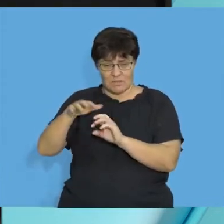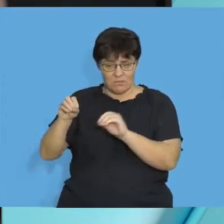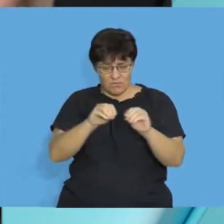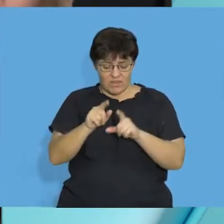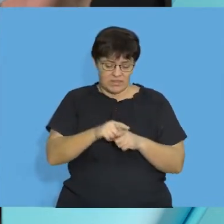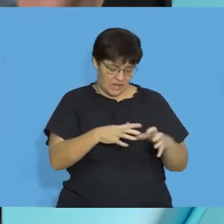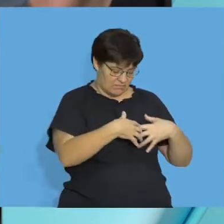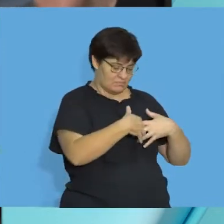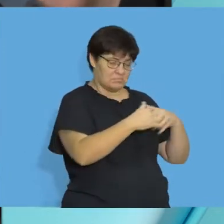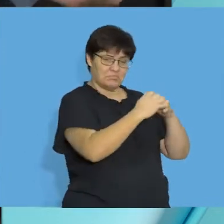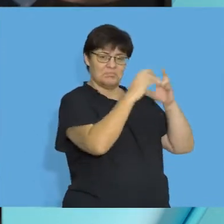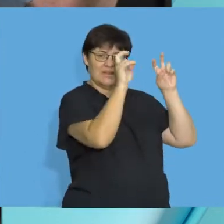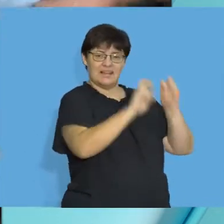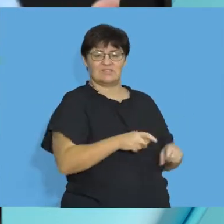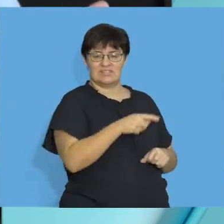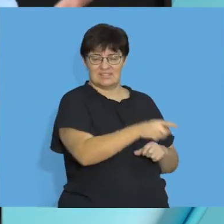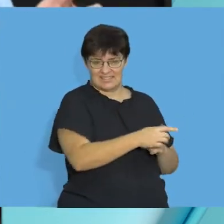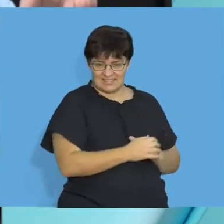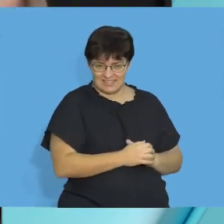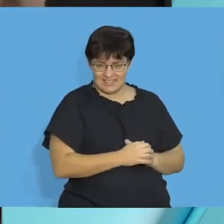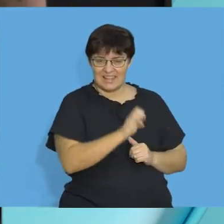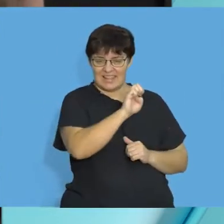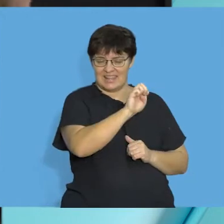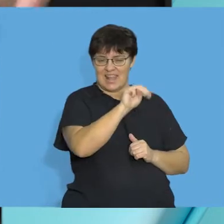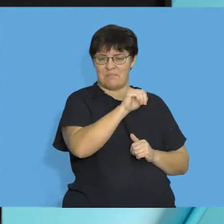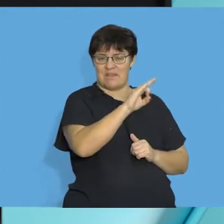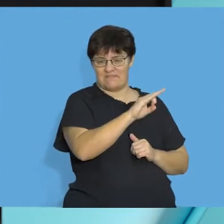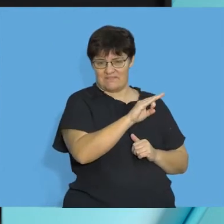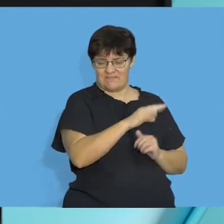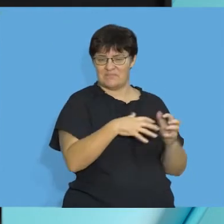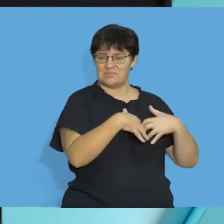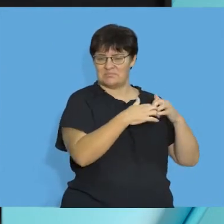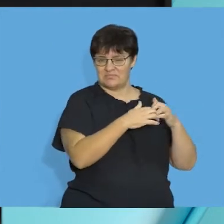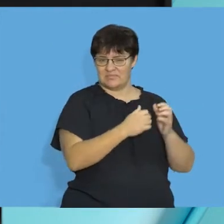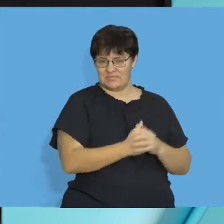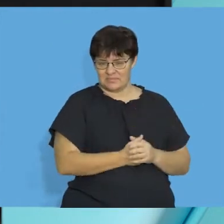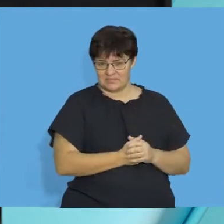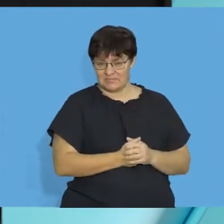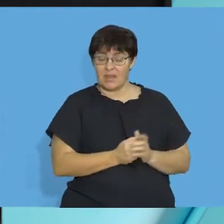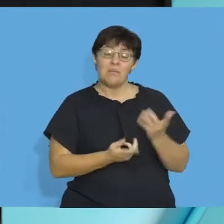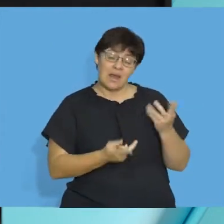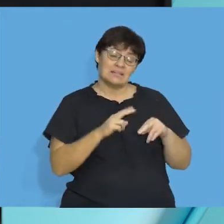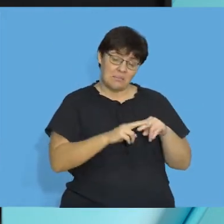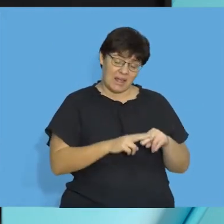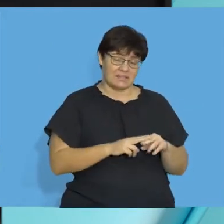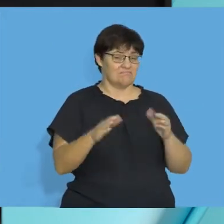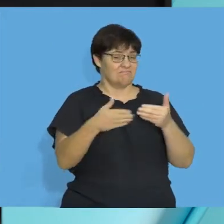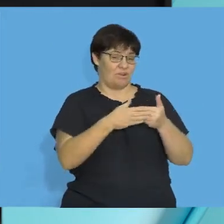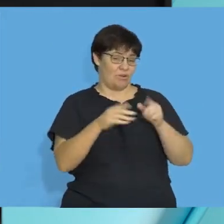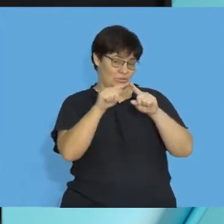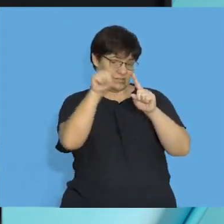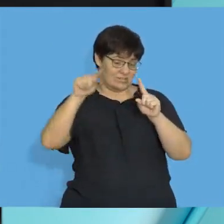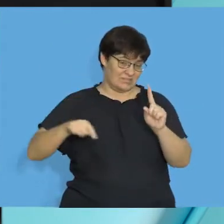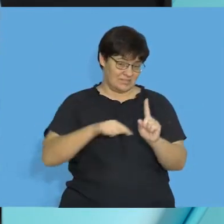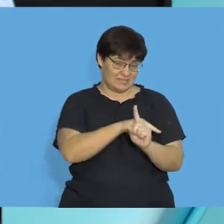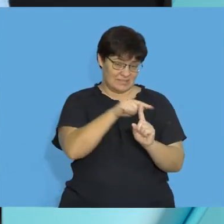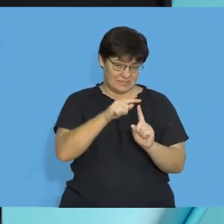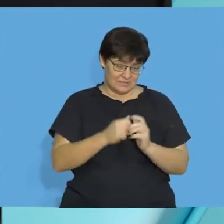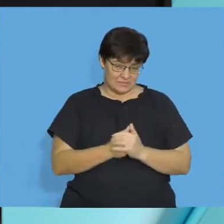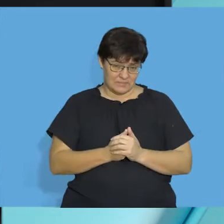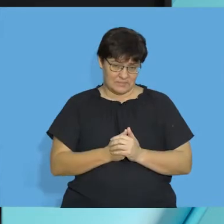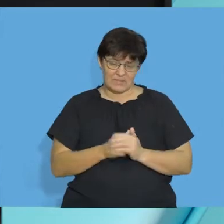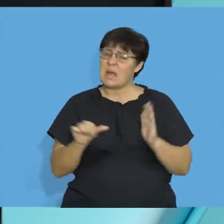get? We get an induced EMF, a moving charge, if it's a closed circuit. And that's really important for us.